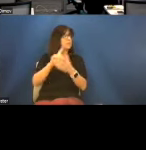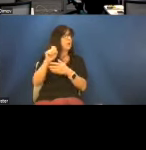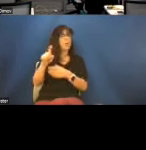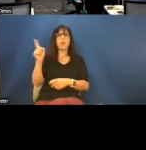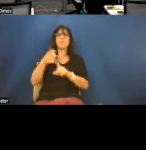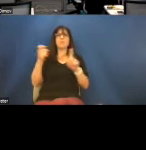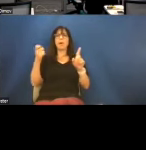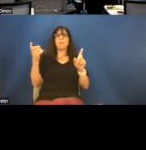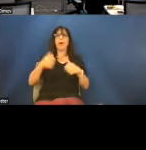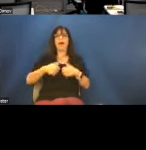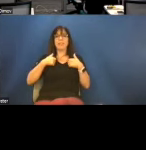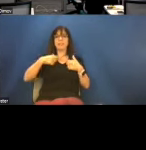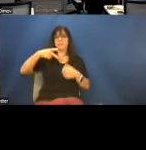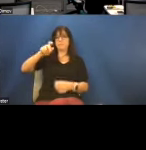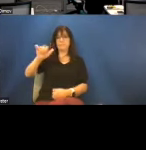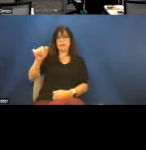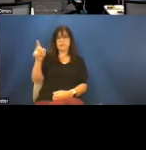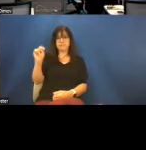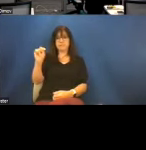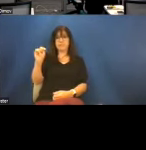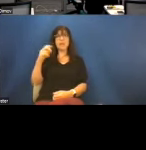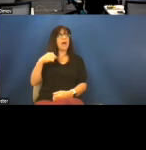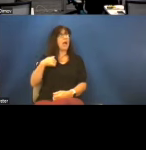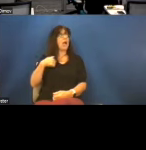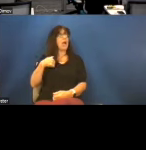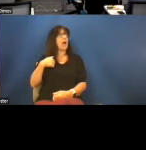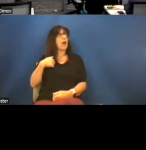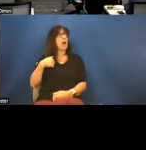am I from? I live in Payson. I serve